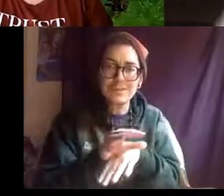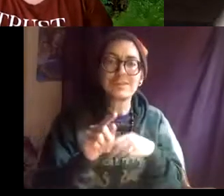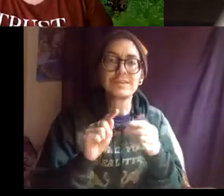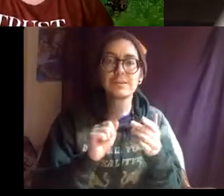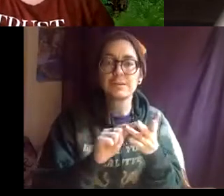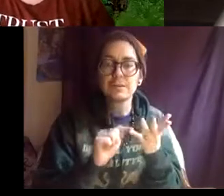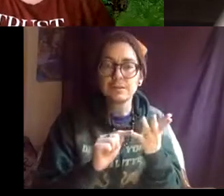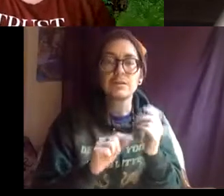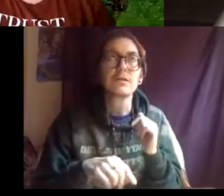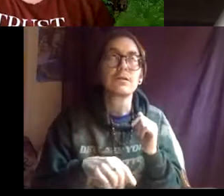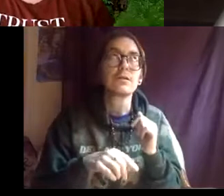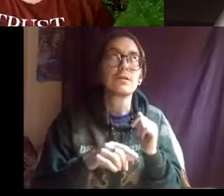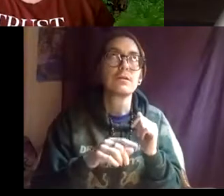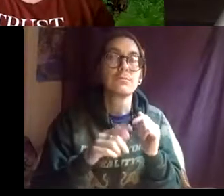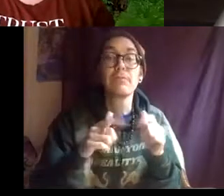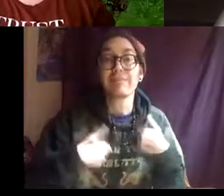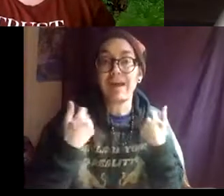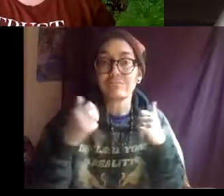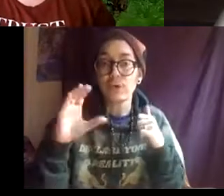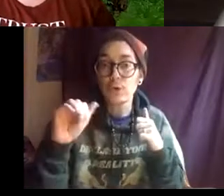work, and coaching.